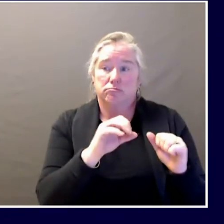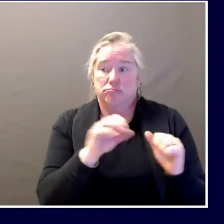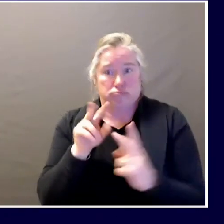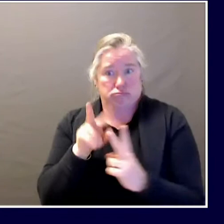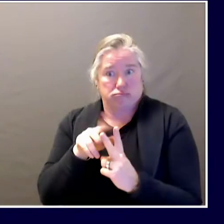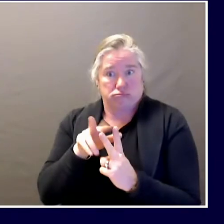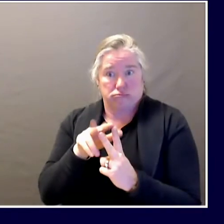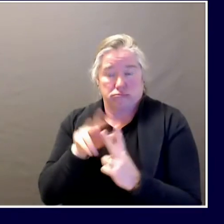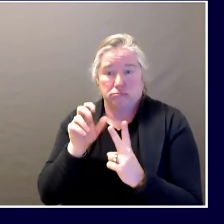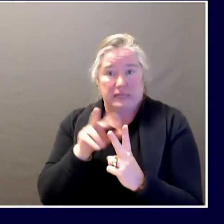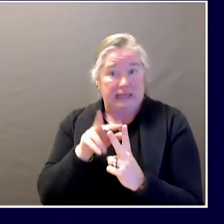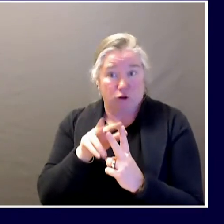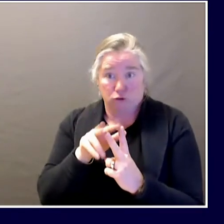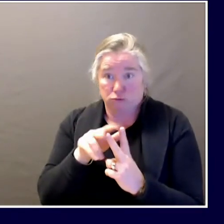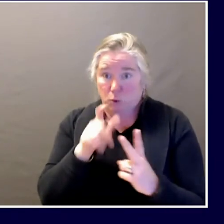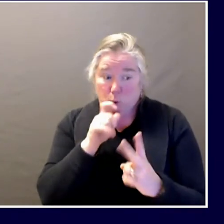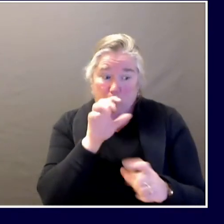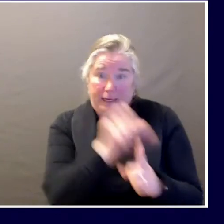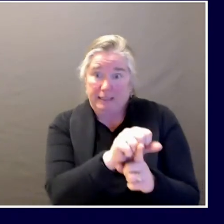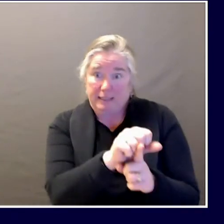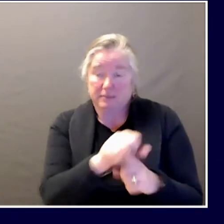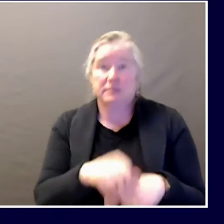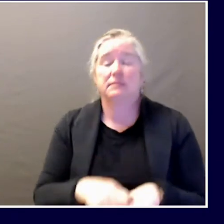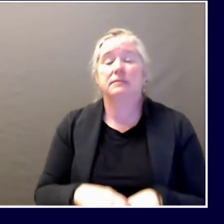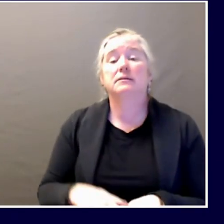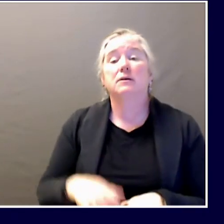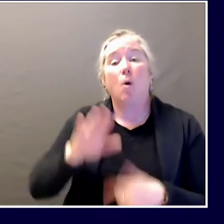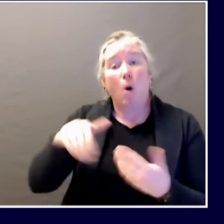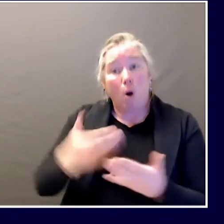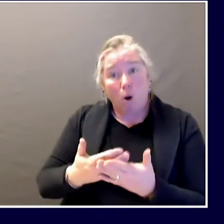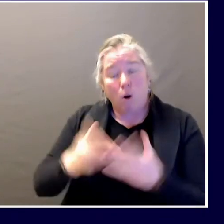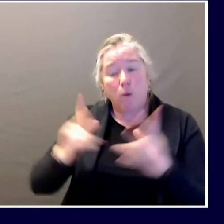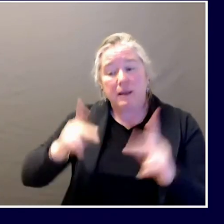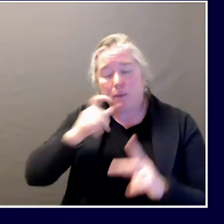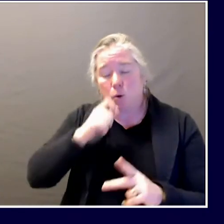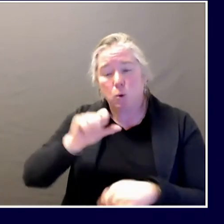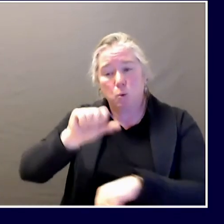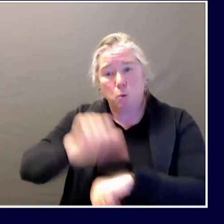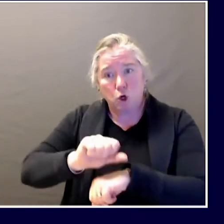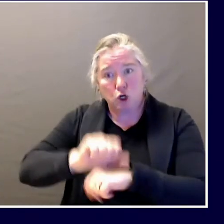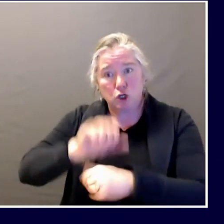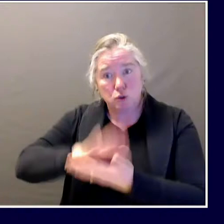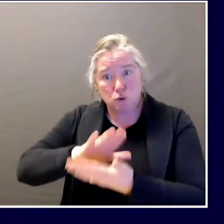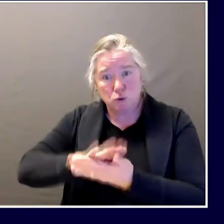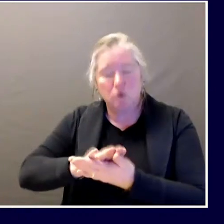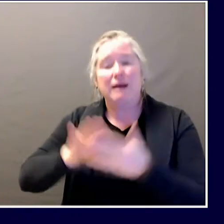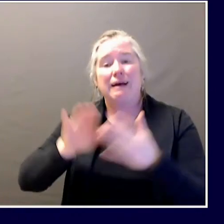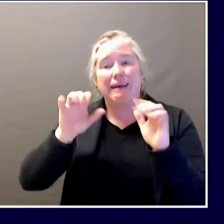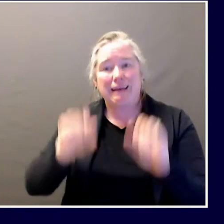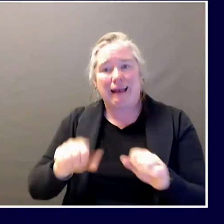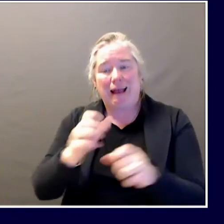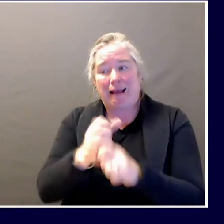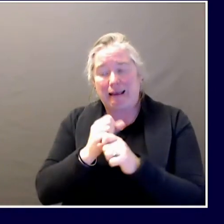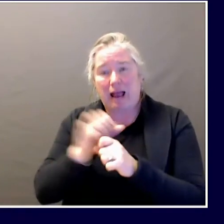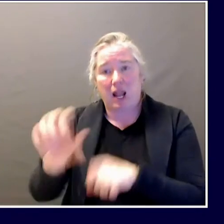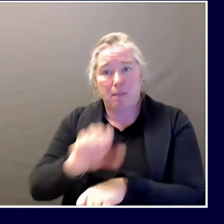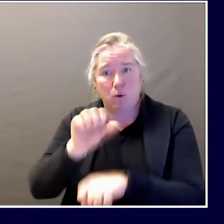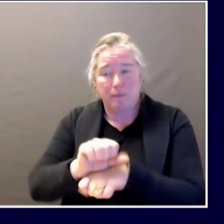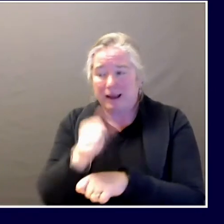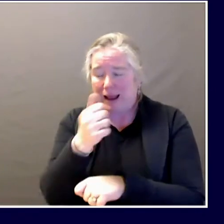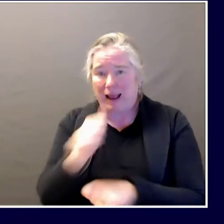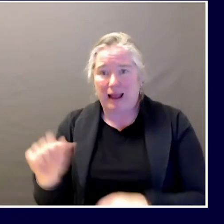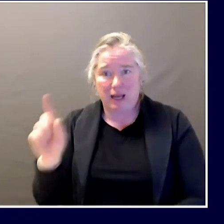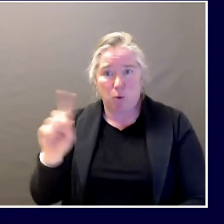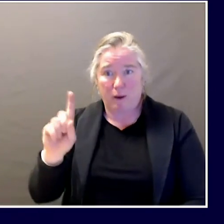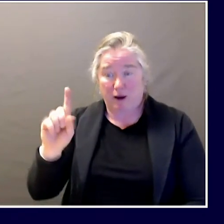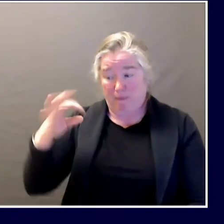teachers. So all eligible childcare workers and school staff and teachers should be able to get a vaccine at any one of our sites. But